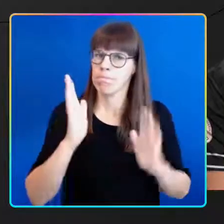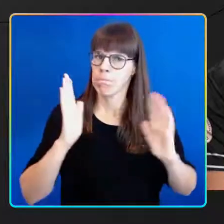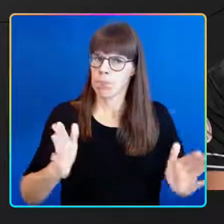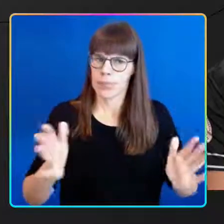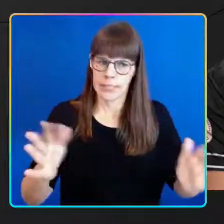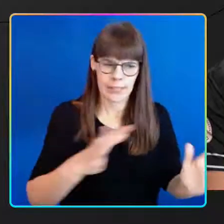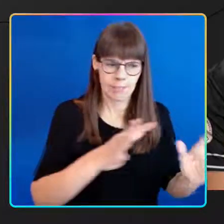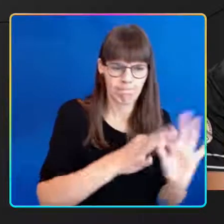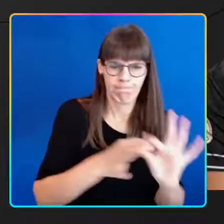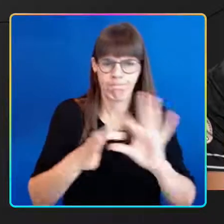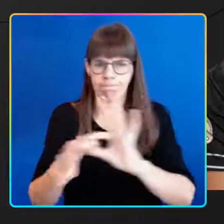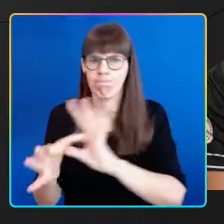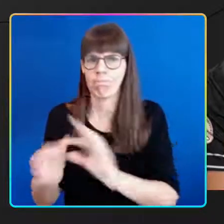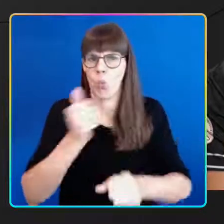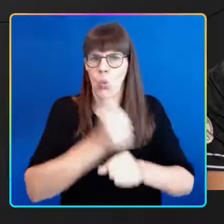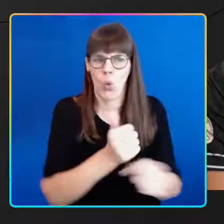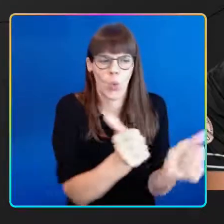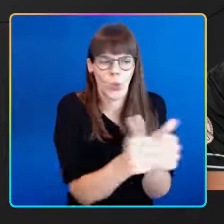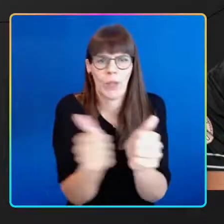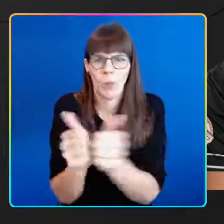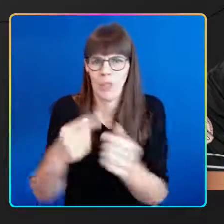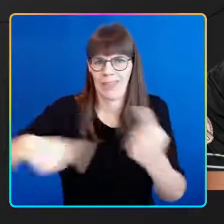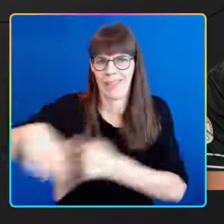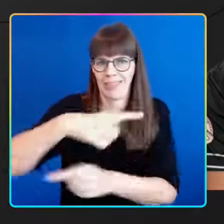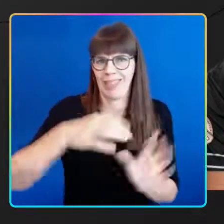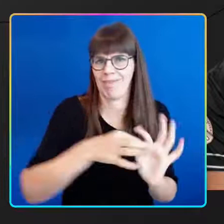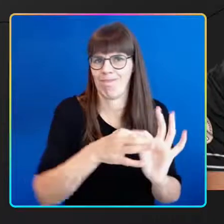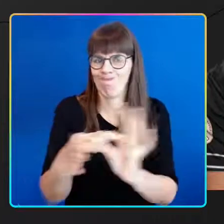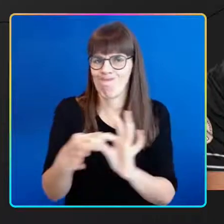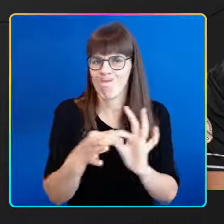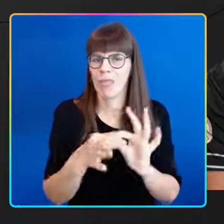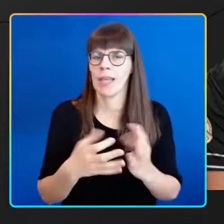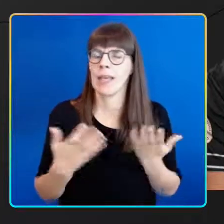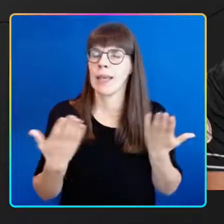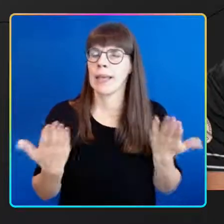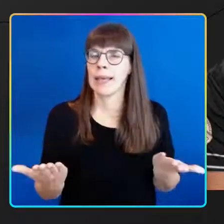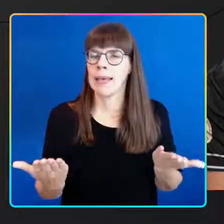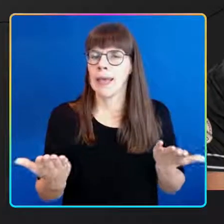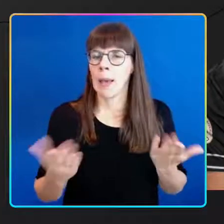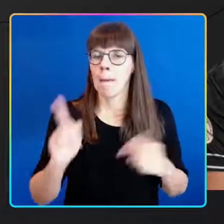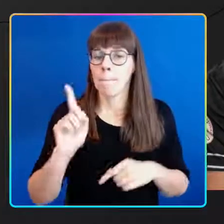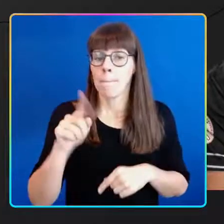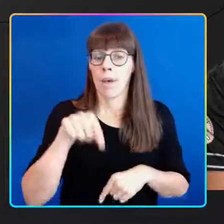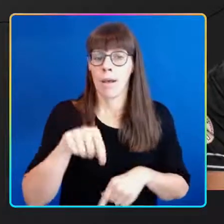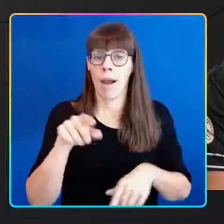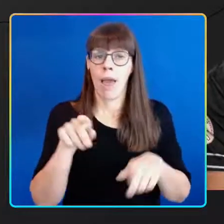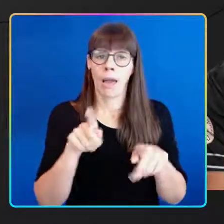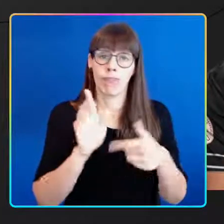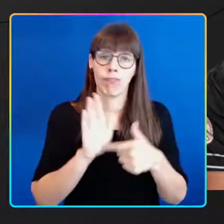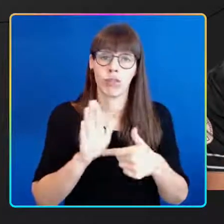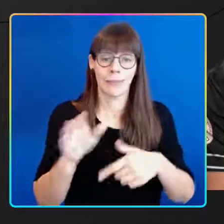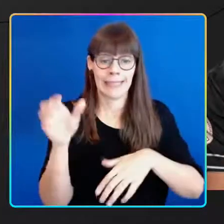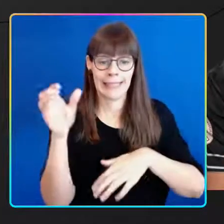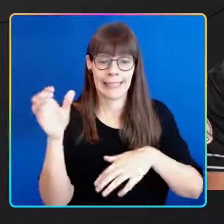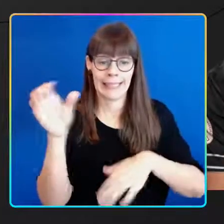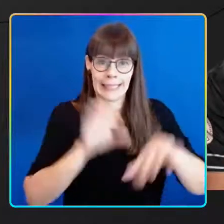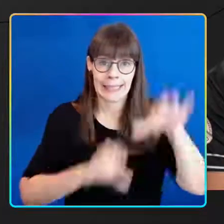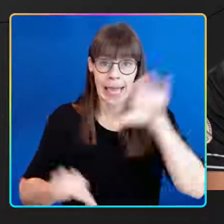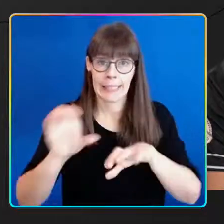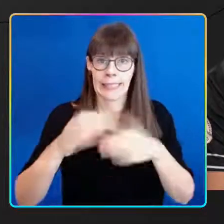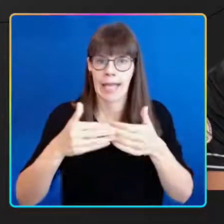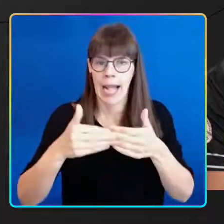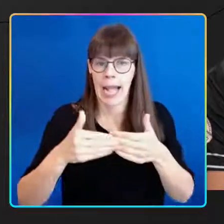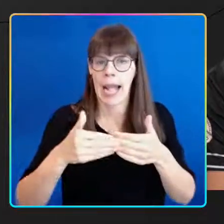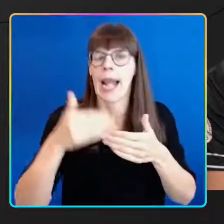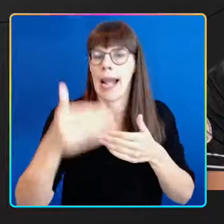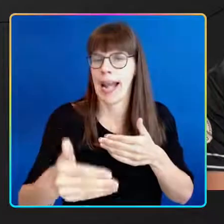to collaborate, but somehow because data science came later on, I think that